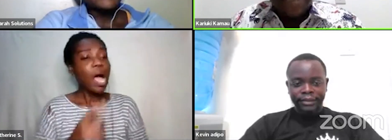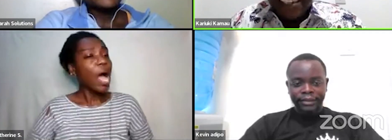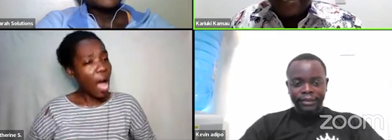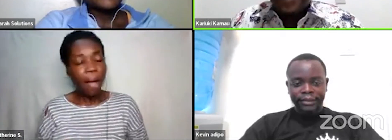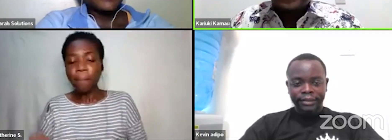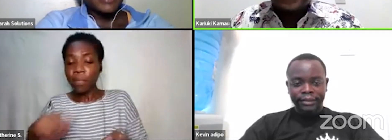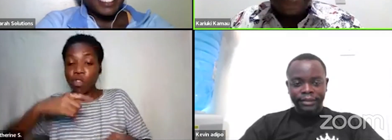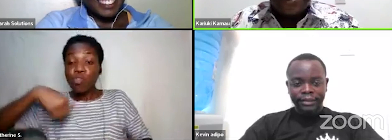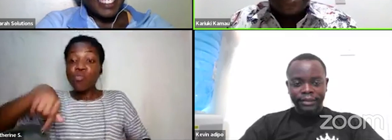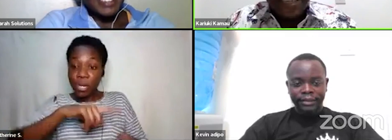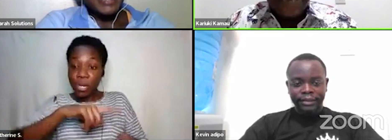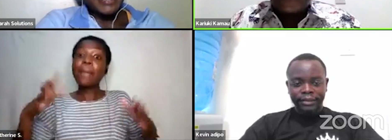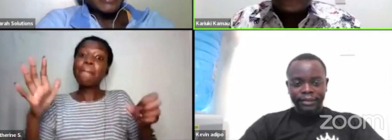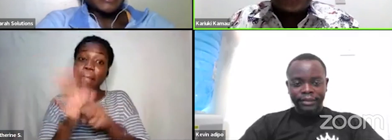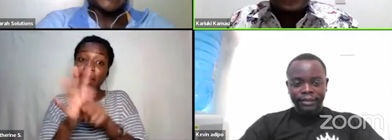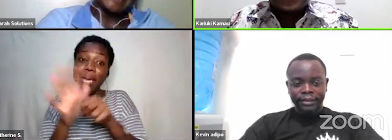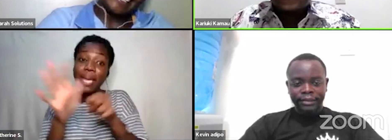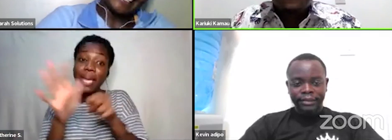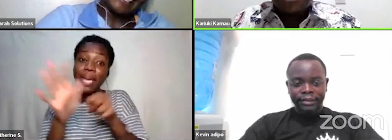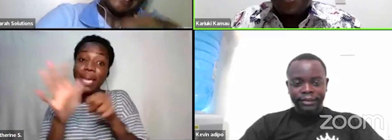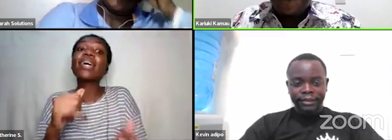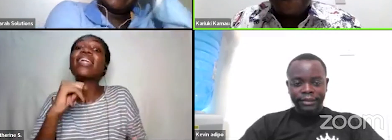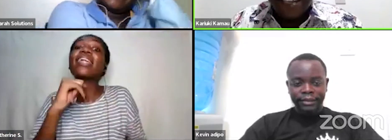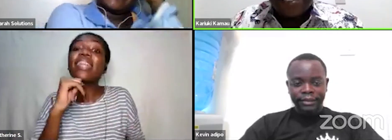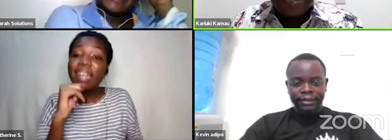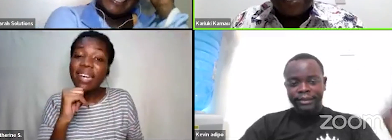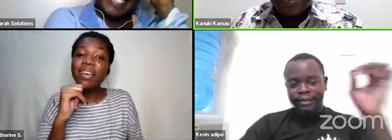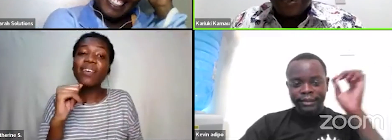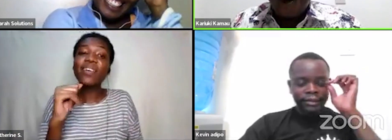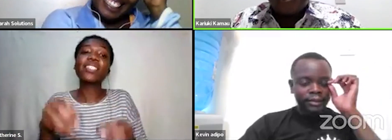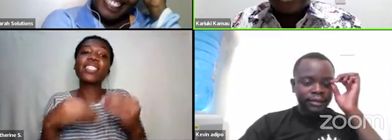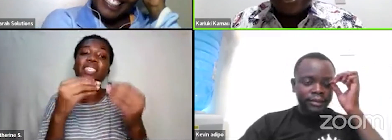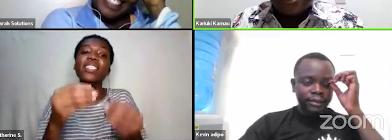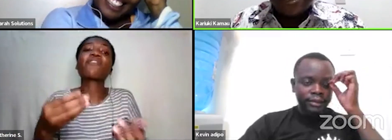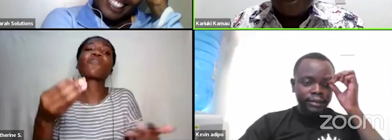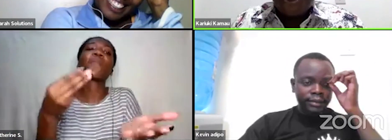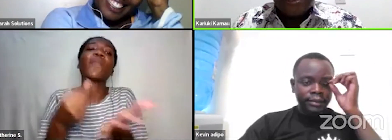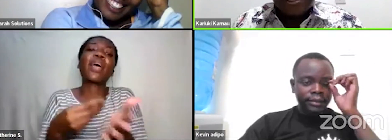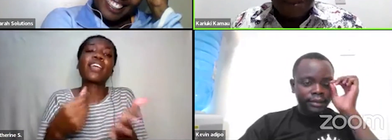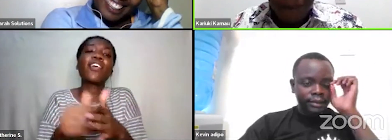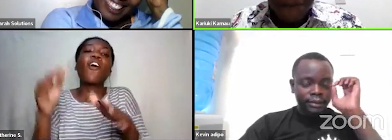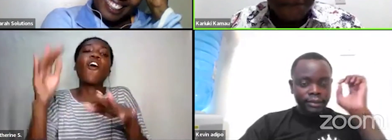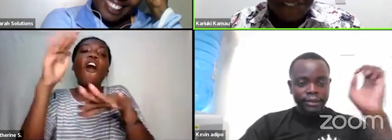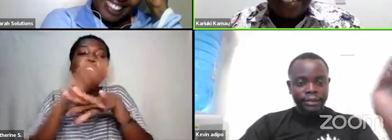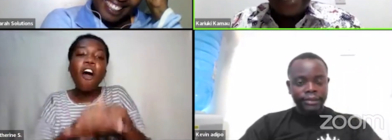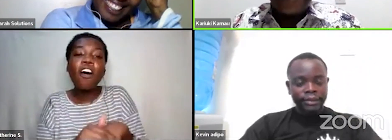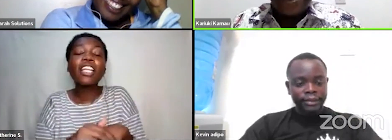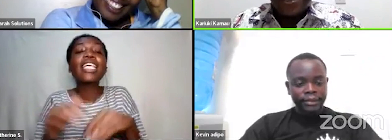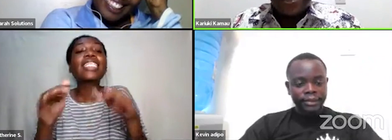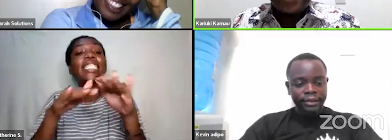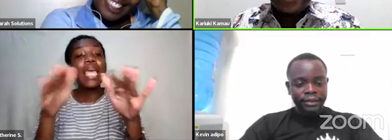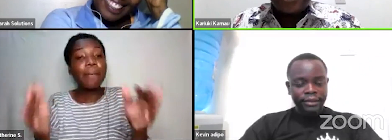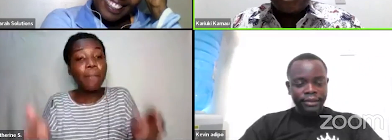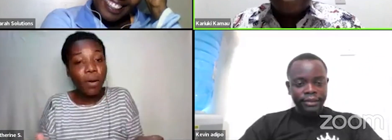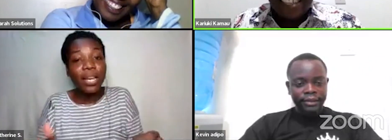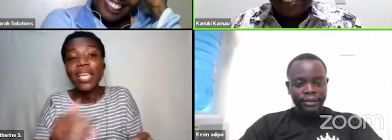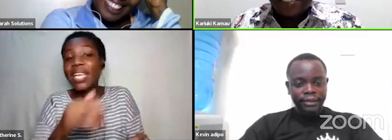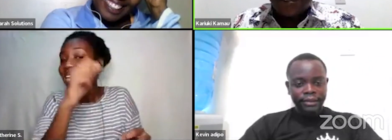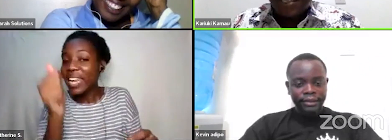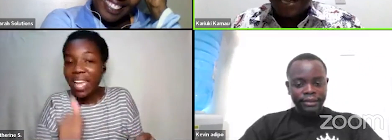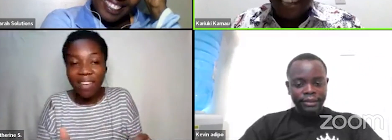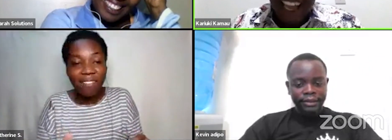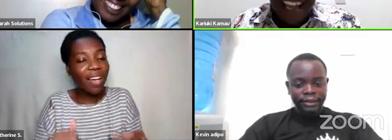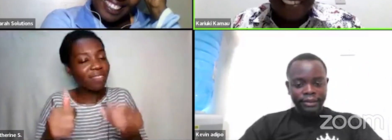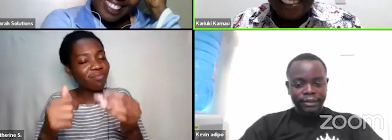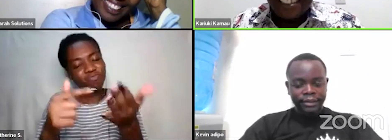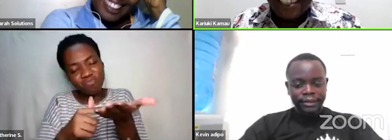are many, and never give prices on the table. Never negotiate